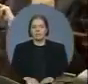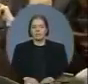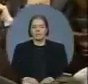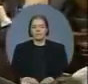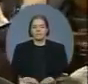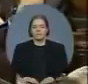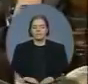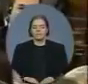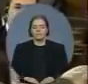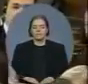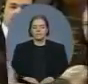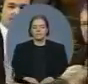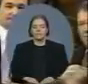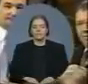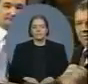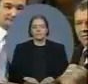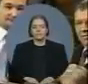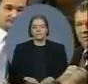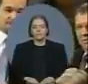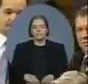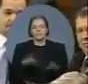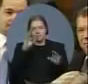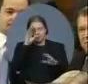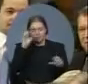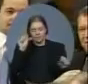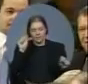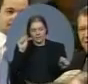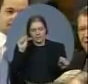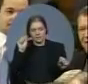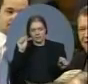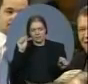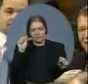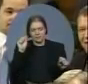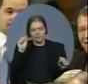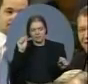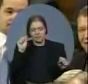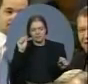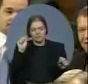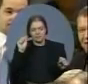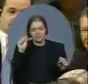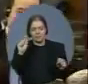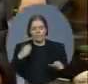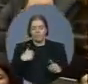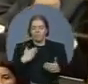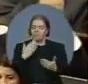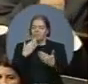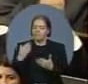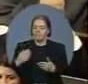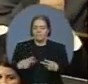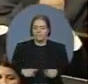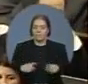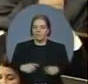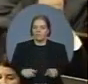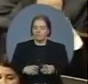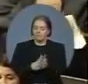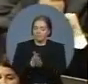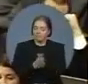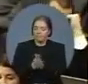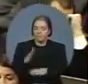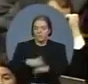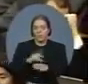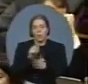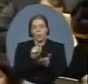Speaker, I welcome my honourable friend lately to the law of copyright. I wish him well. In fairness, Mr. Speaker, he must admit